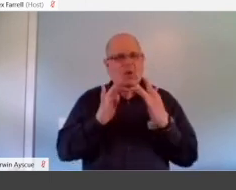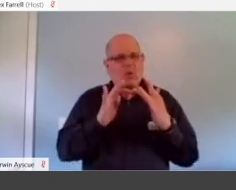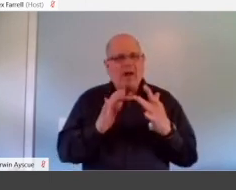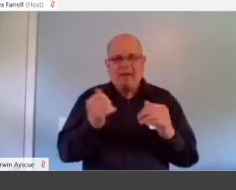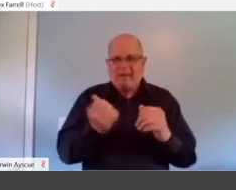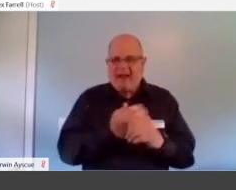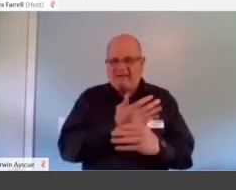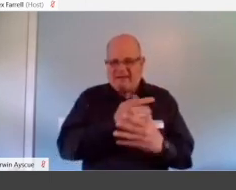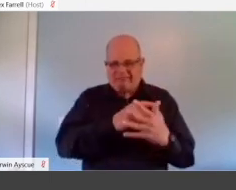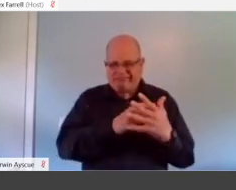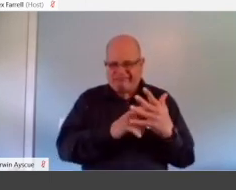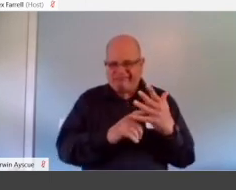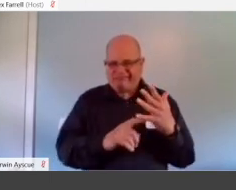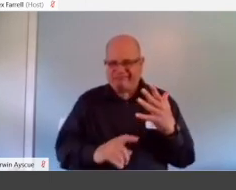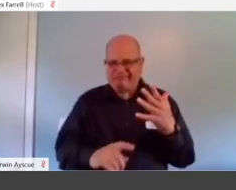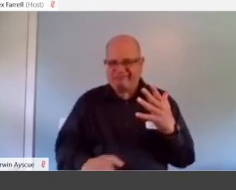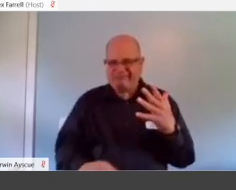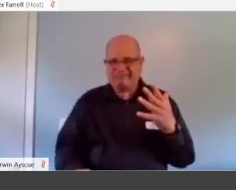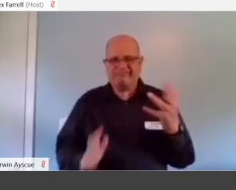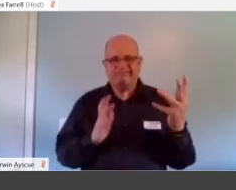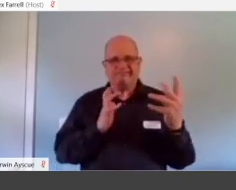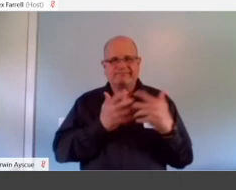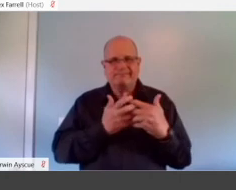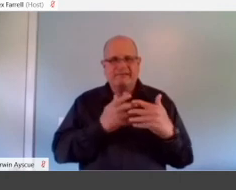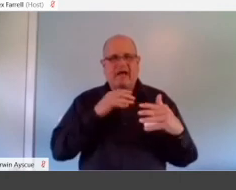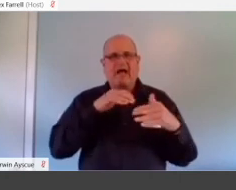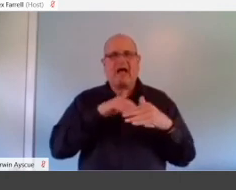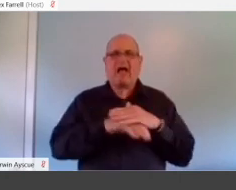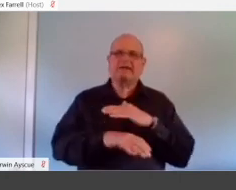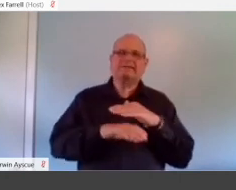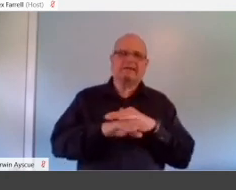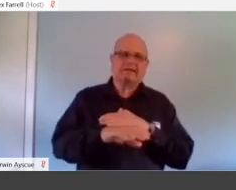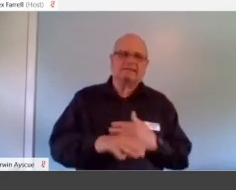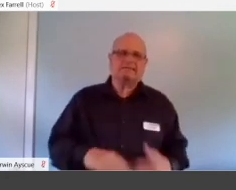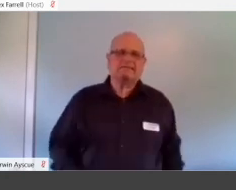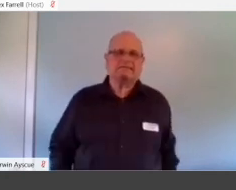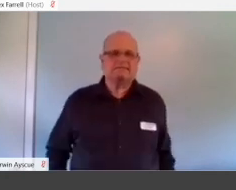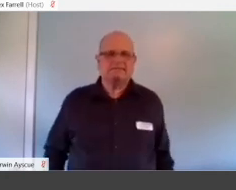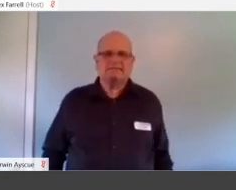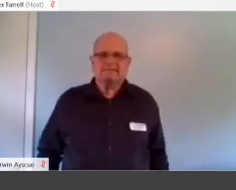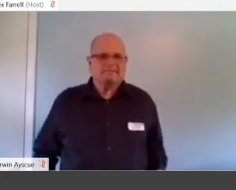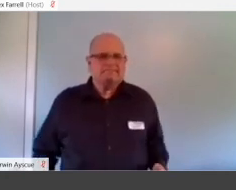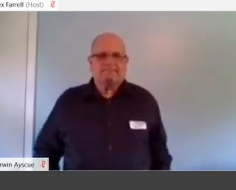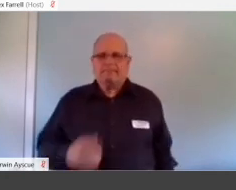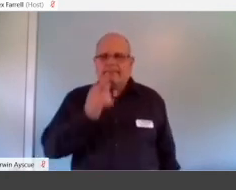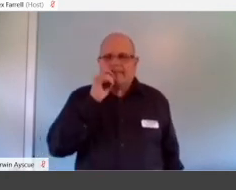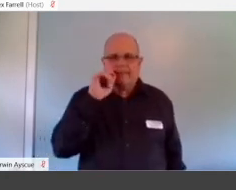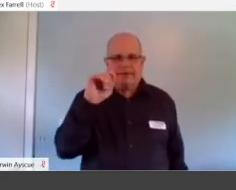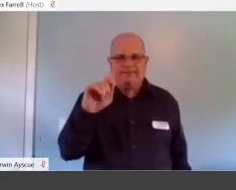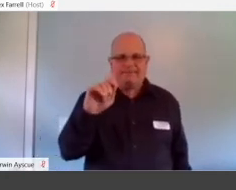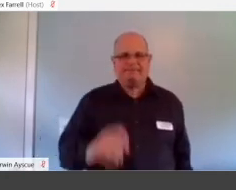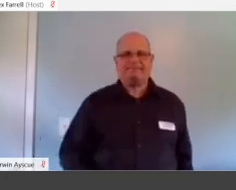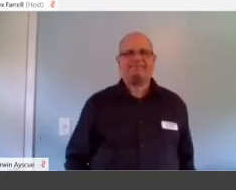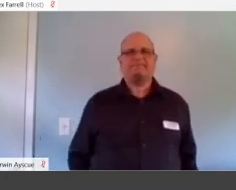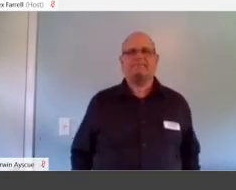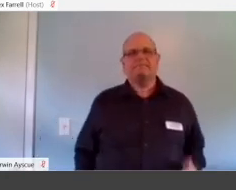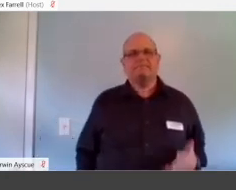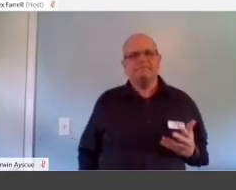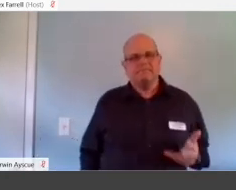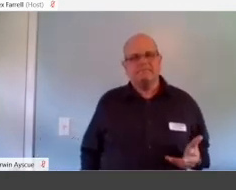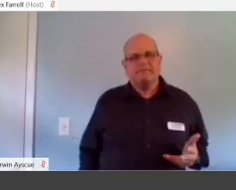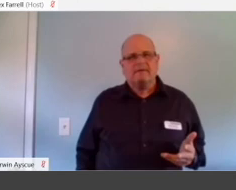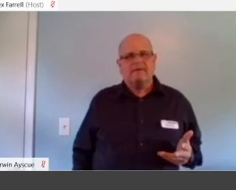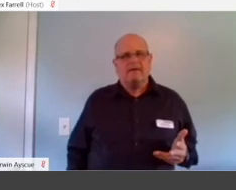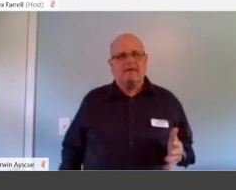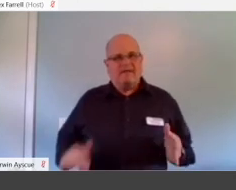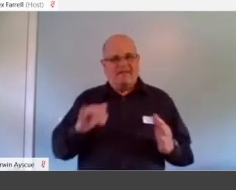not even something they have to worry about because it's just never going to be a choice to be accessible or not. And I think that approach of